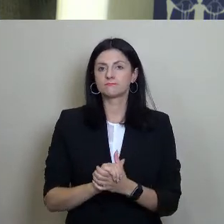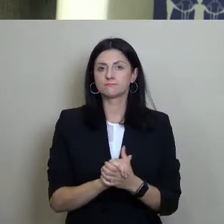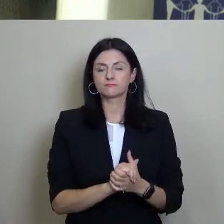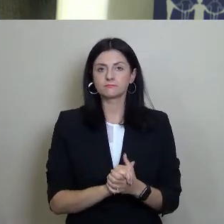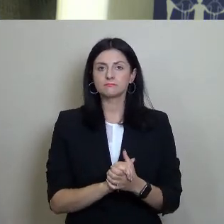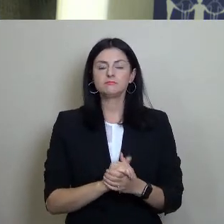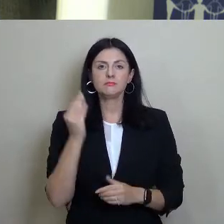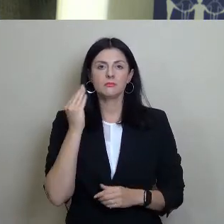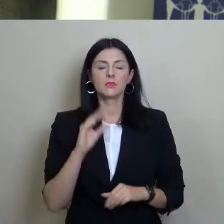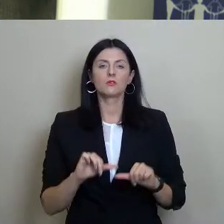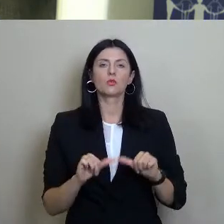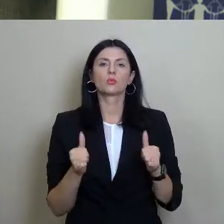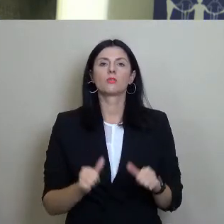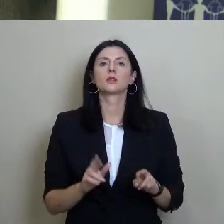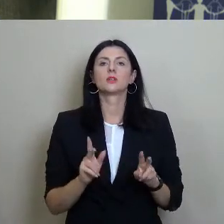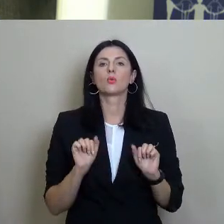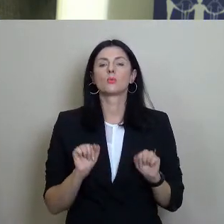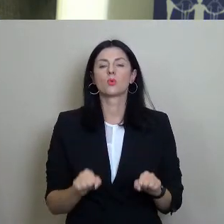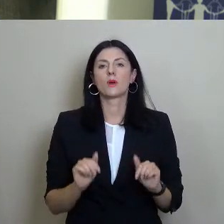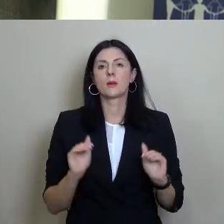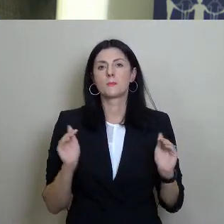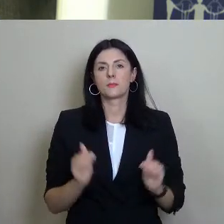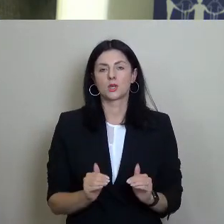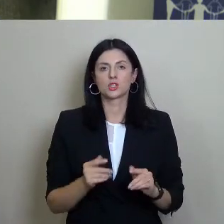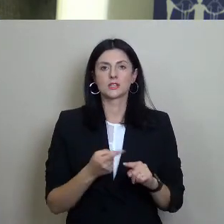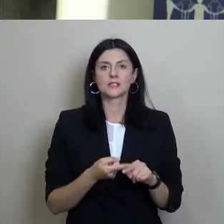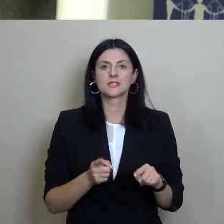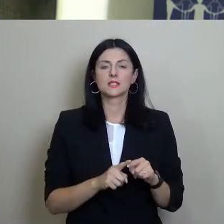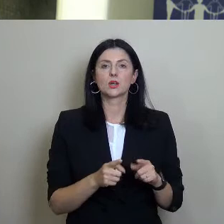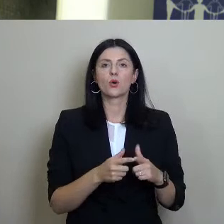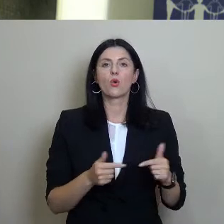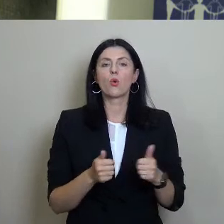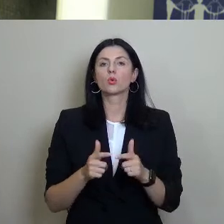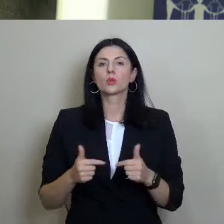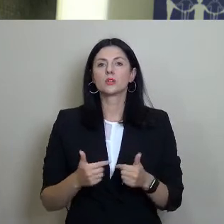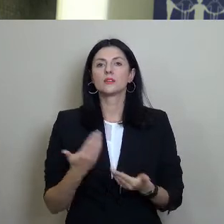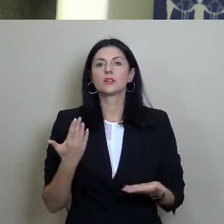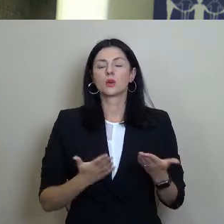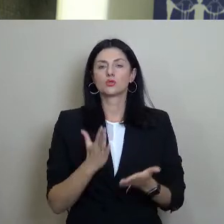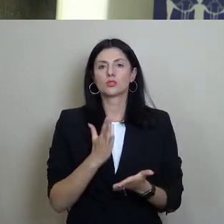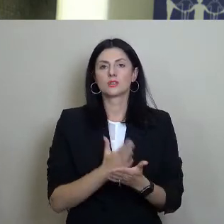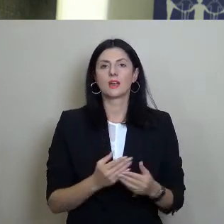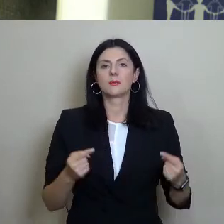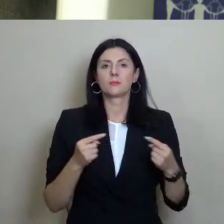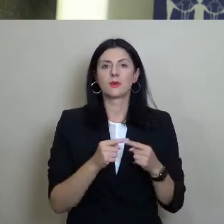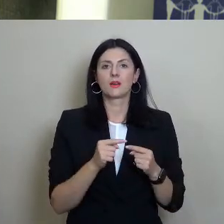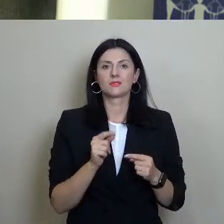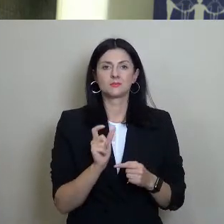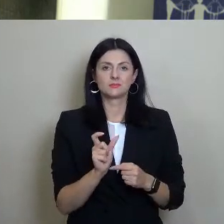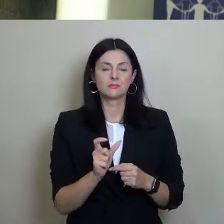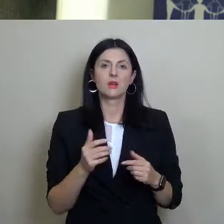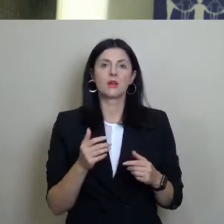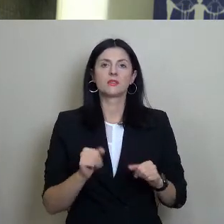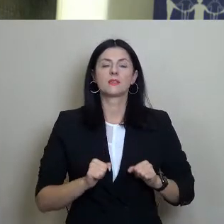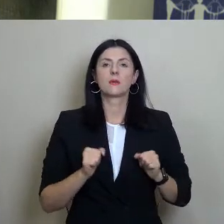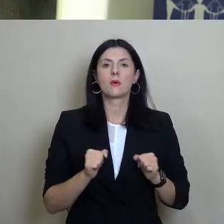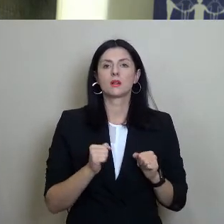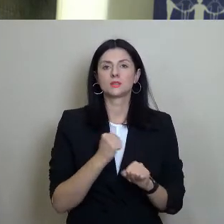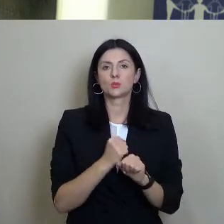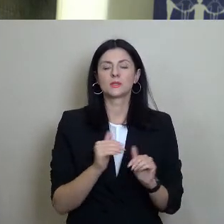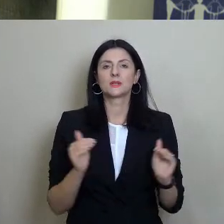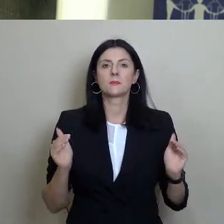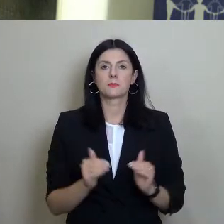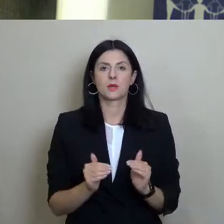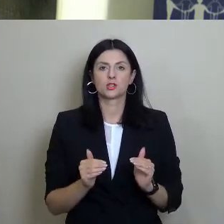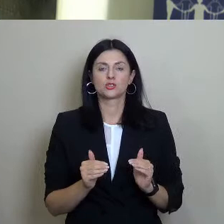of competitors and opponents, there was a consolidated position to create as little